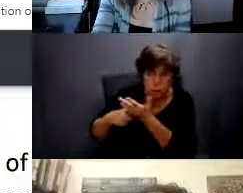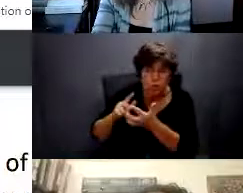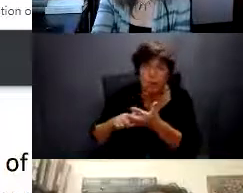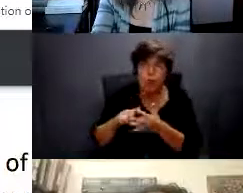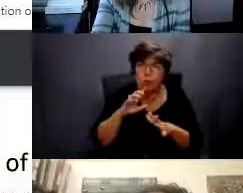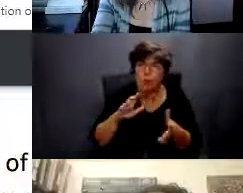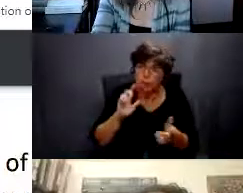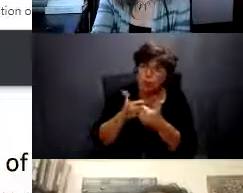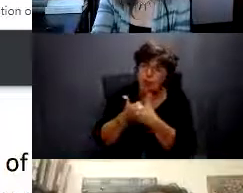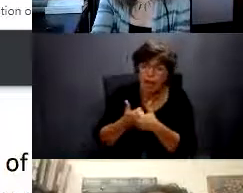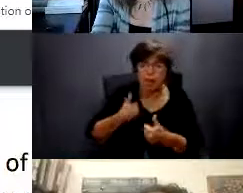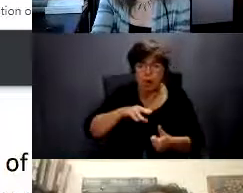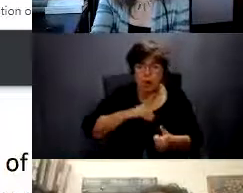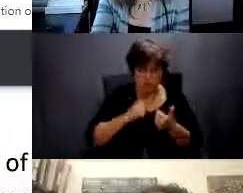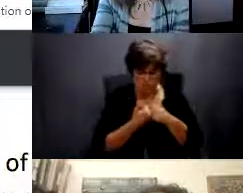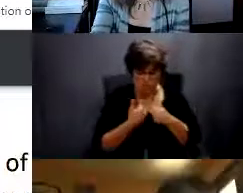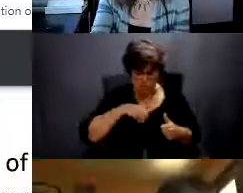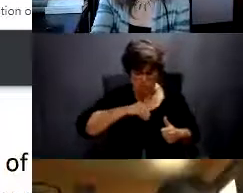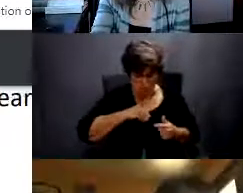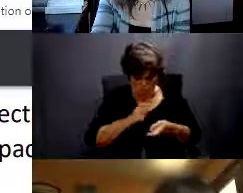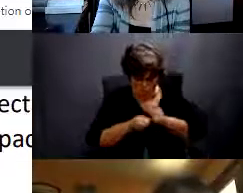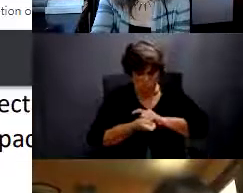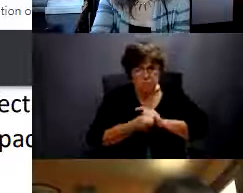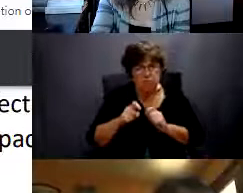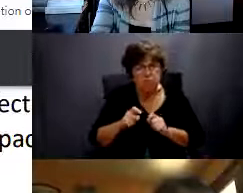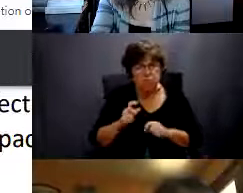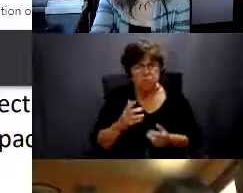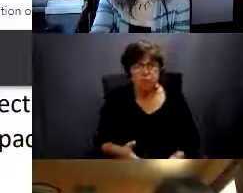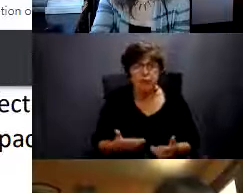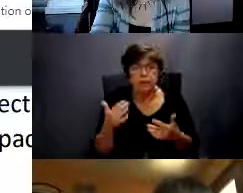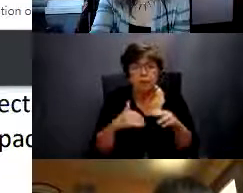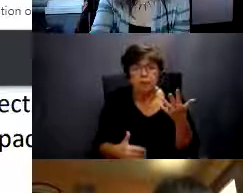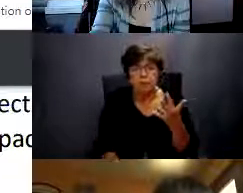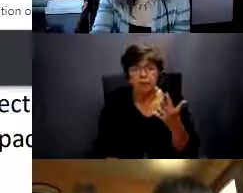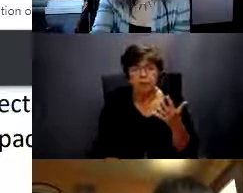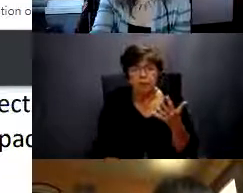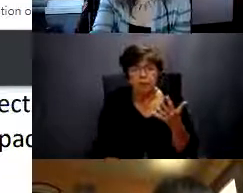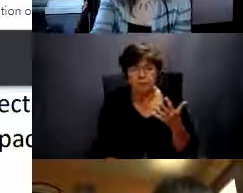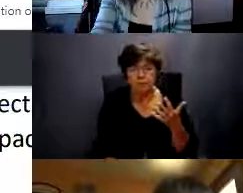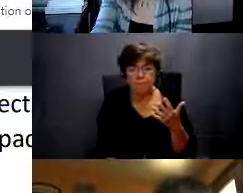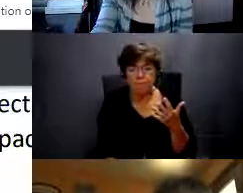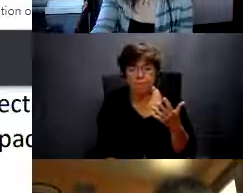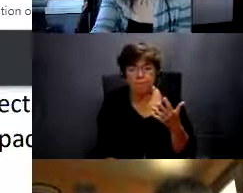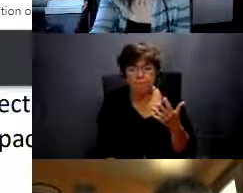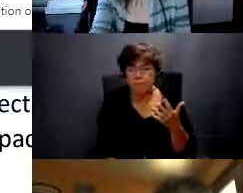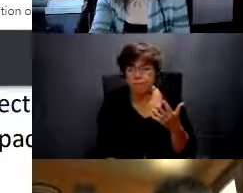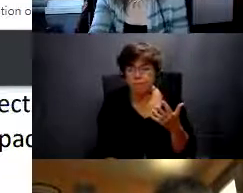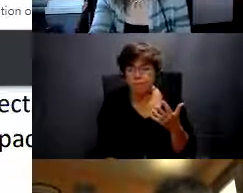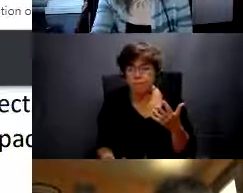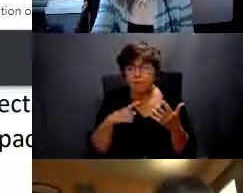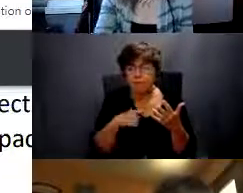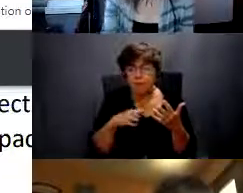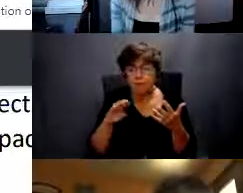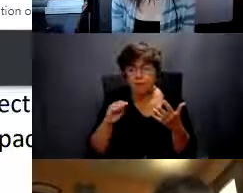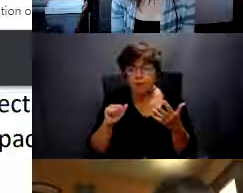actively challenge them. Thank you very much. And number 5. I'll take number 5. Thank